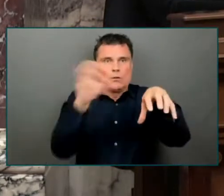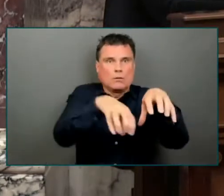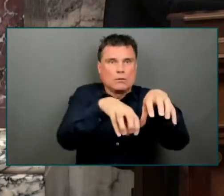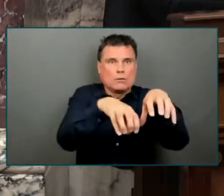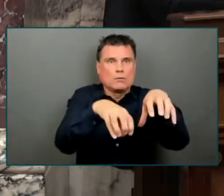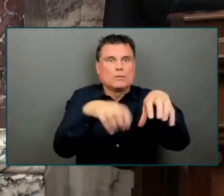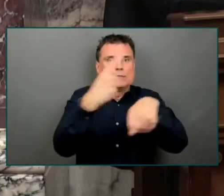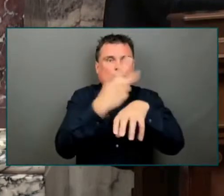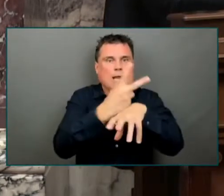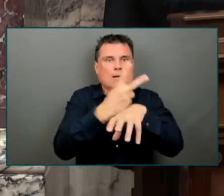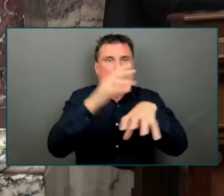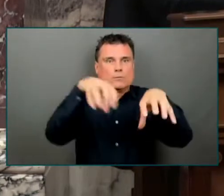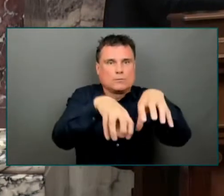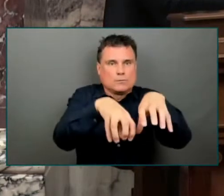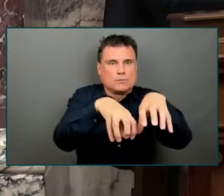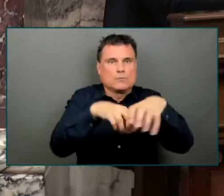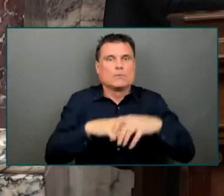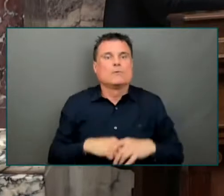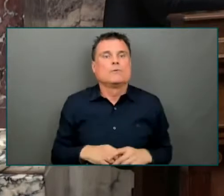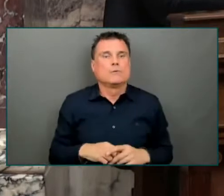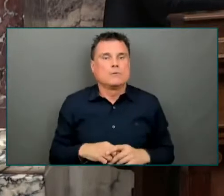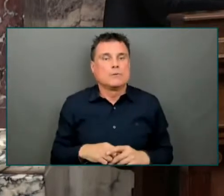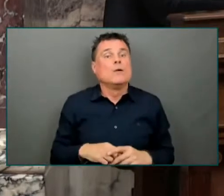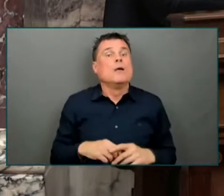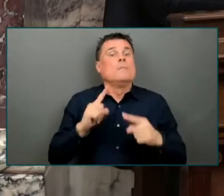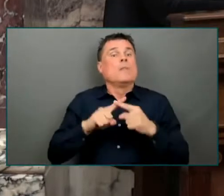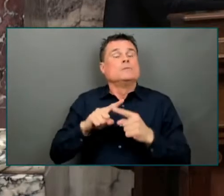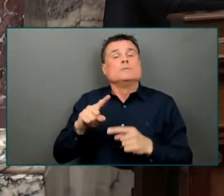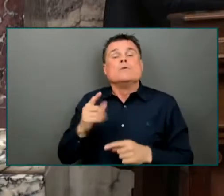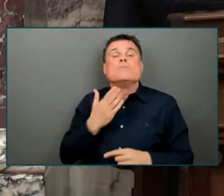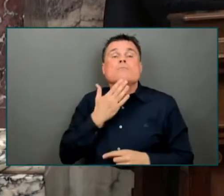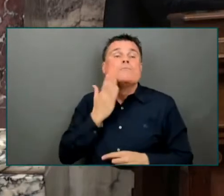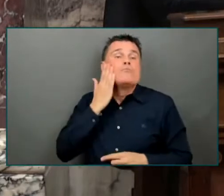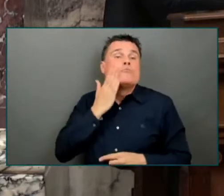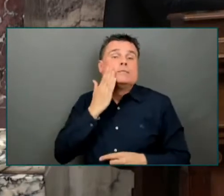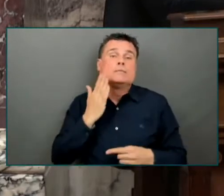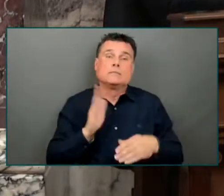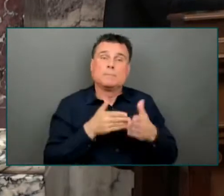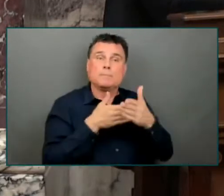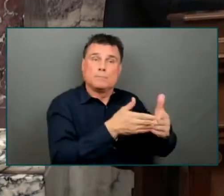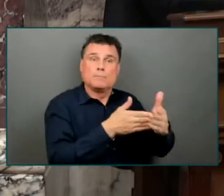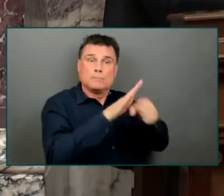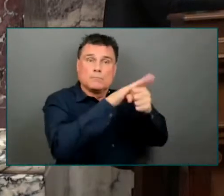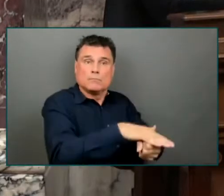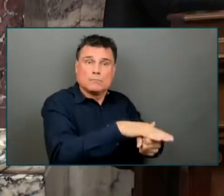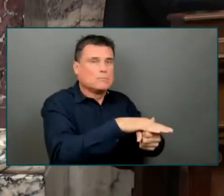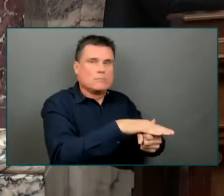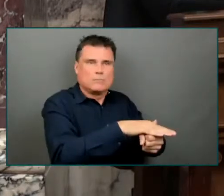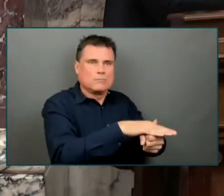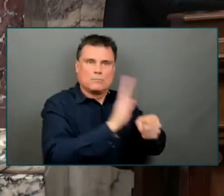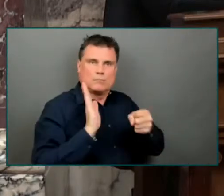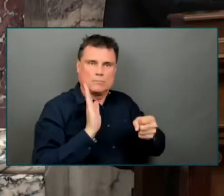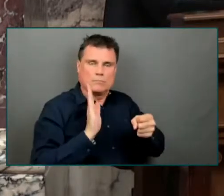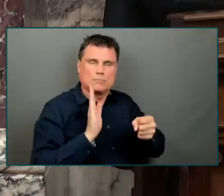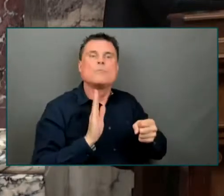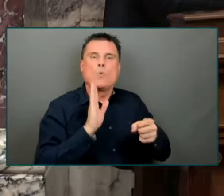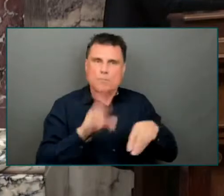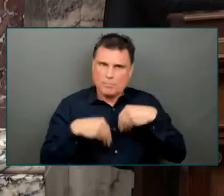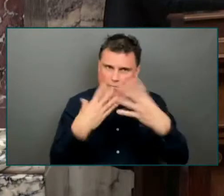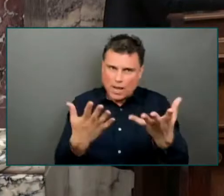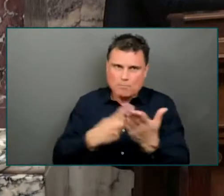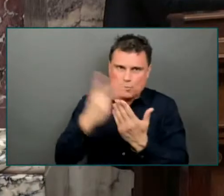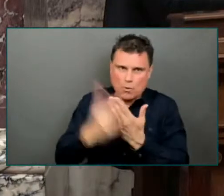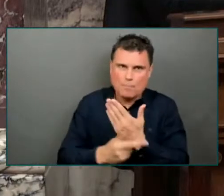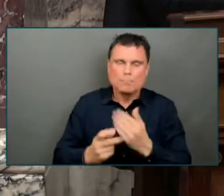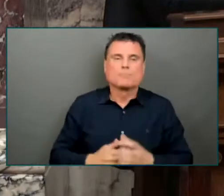the pandemic began. We are also expanding BC's anti-racism network, developing our province's first anti-racism law, and